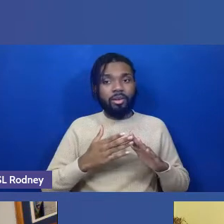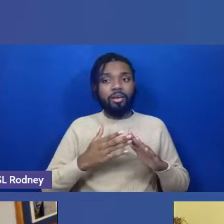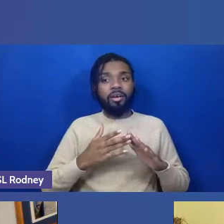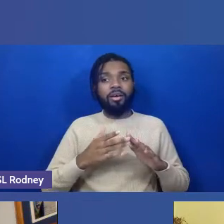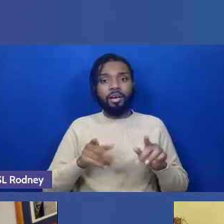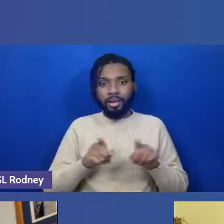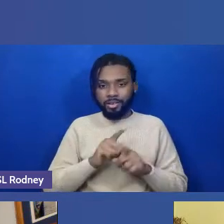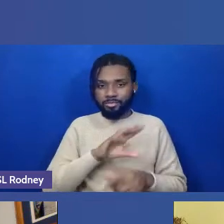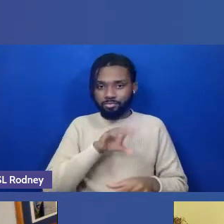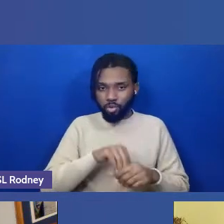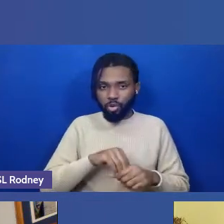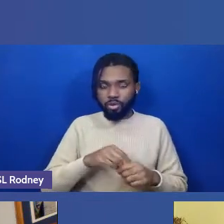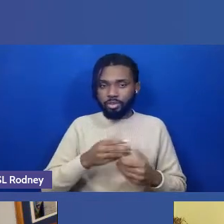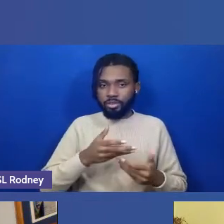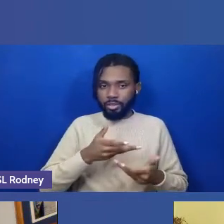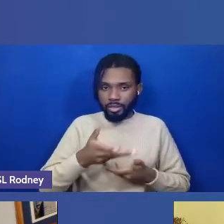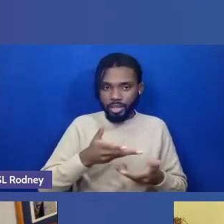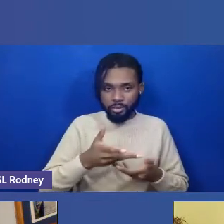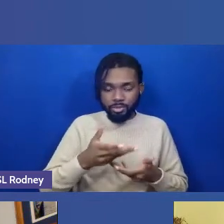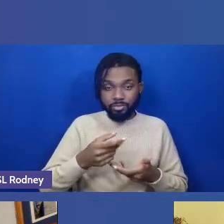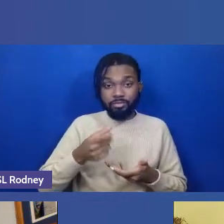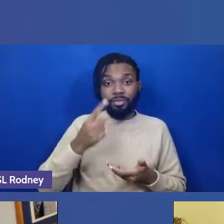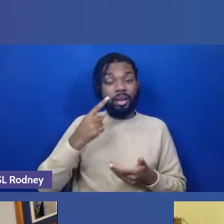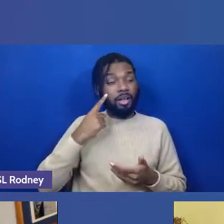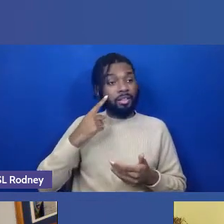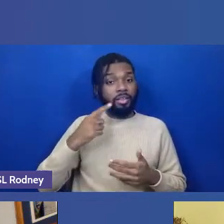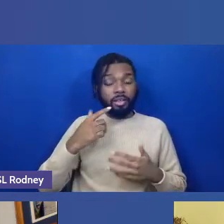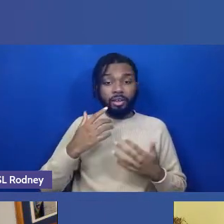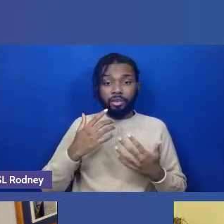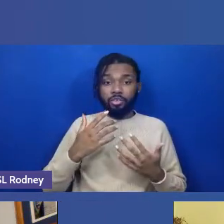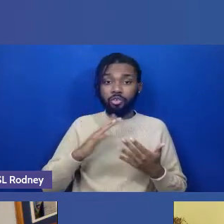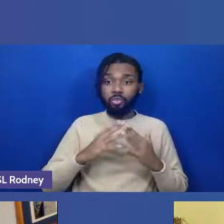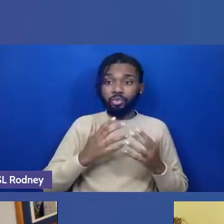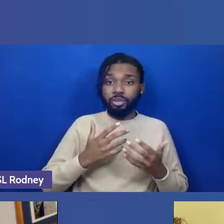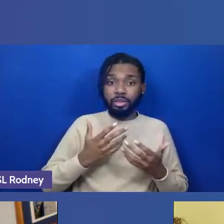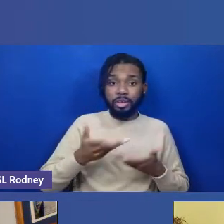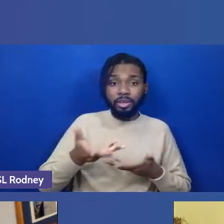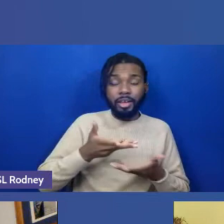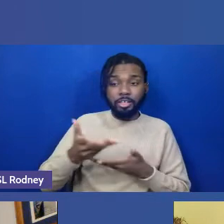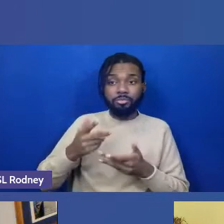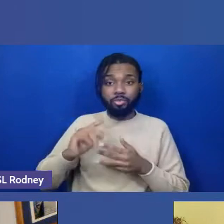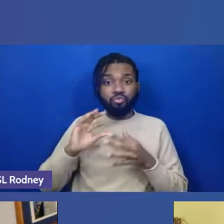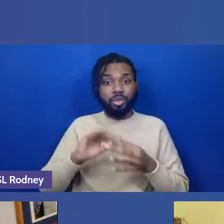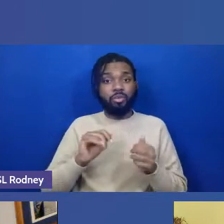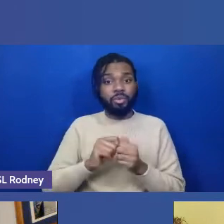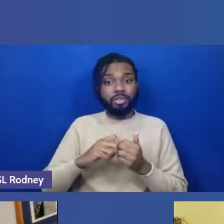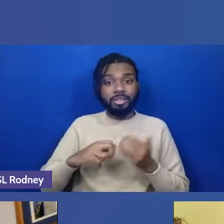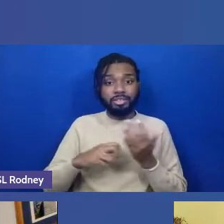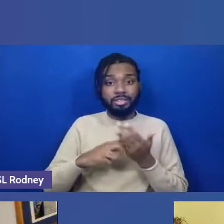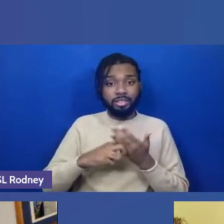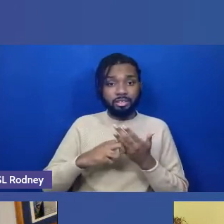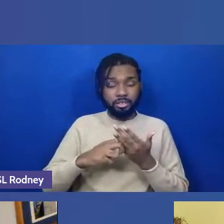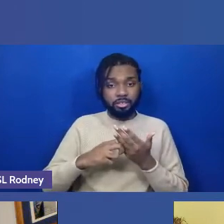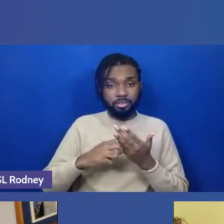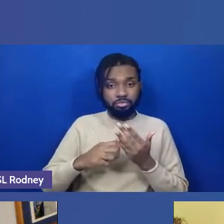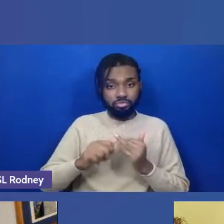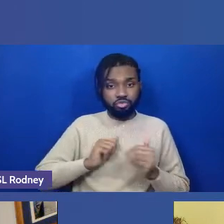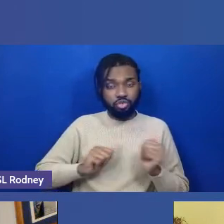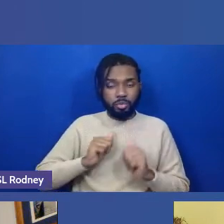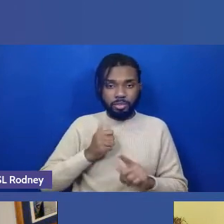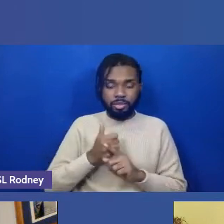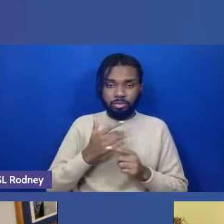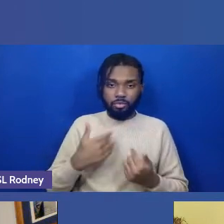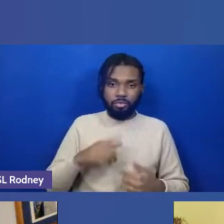I think community engagement around a ticketed show is becoming more and more prevalent. You know, it's for, as